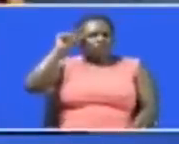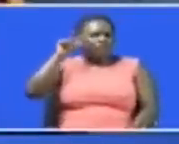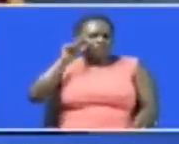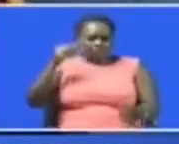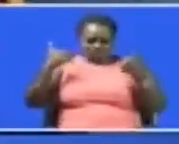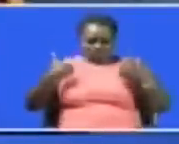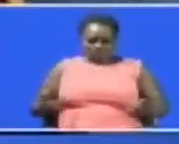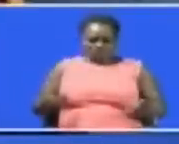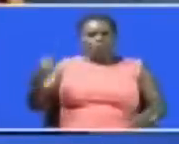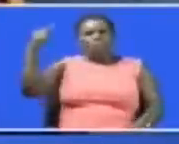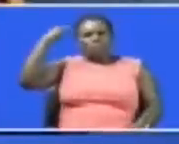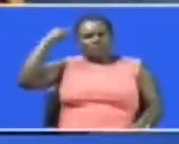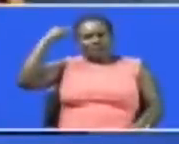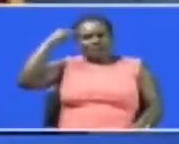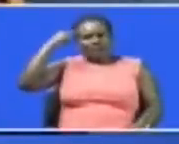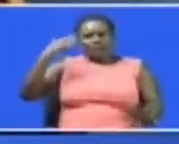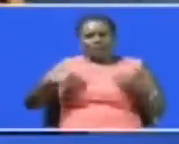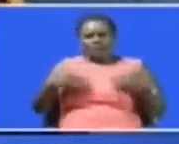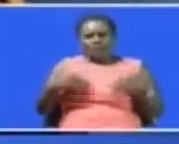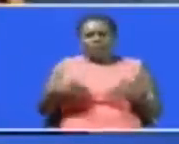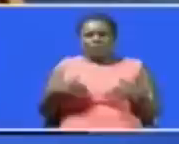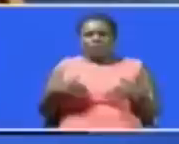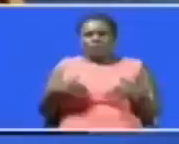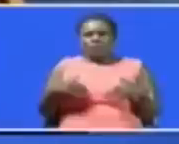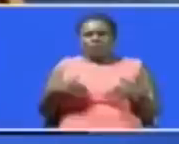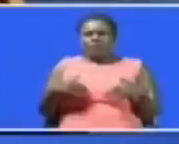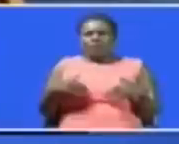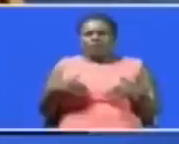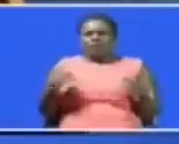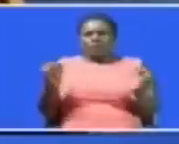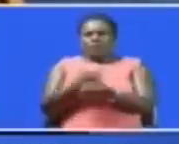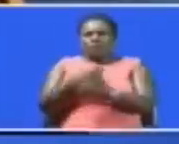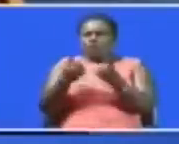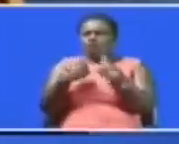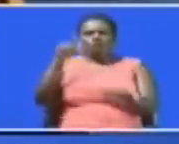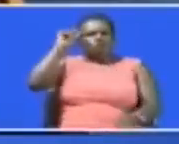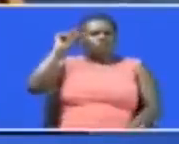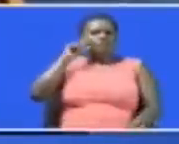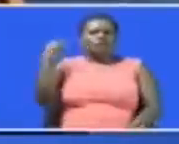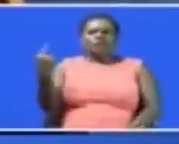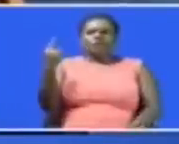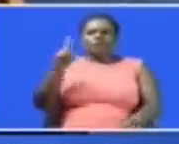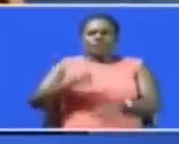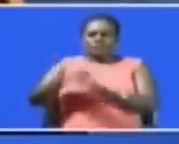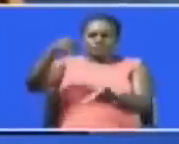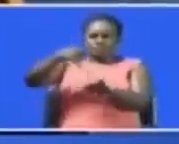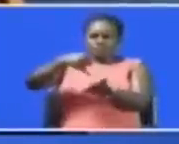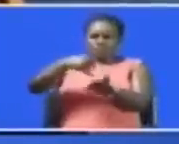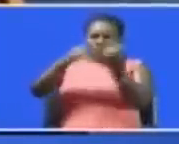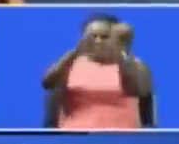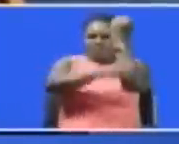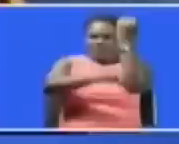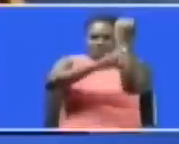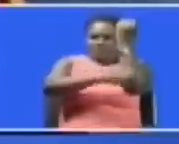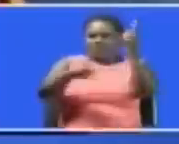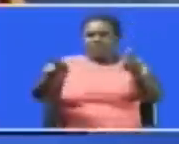the person. It is just the mindset of the people who are dealing with. And we can't just talk about gender alone. Yeah. When you talk about inclusivity in this